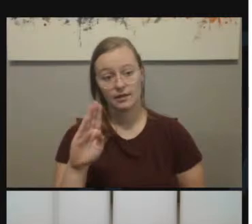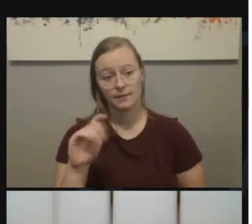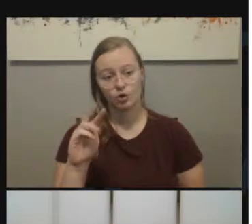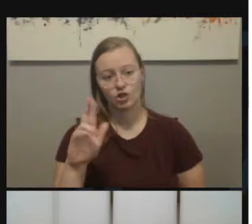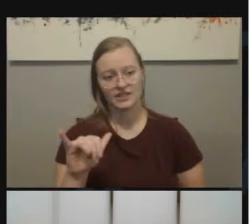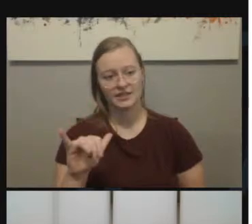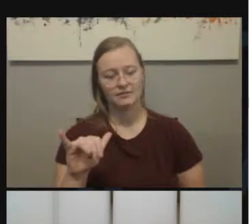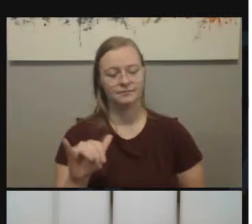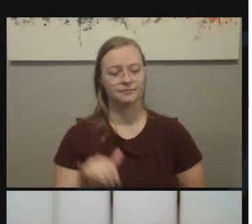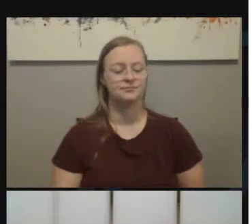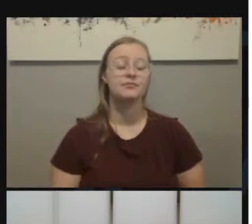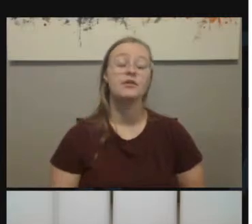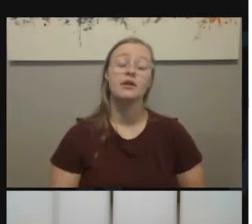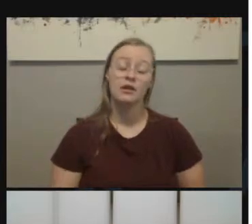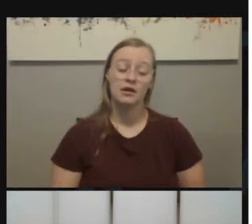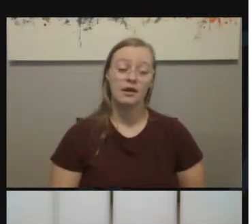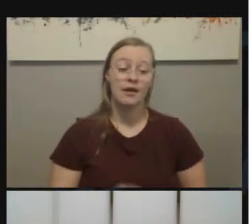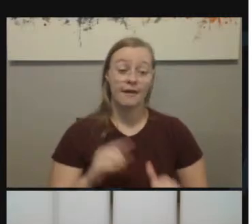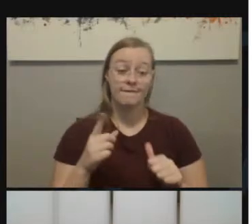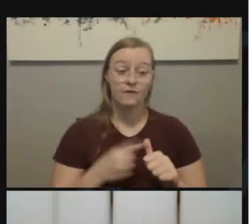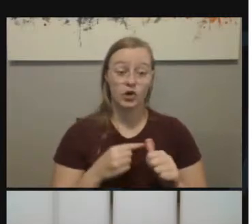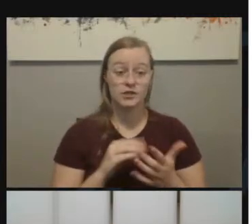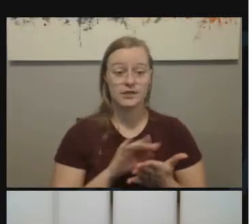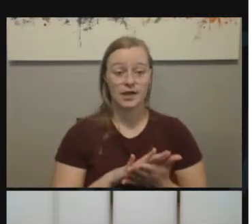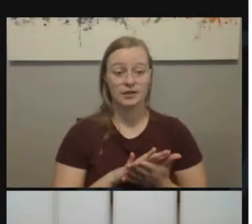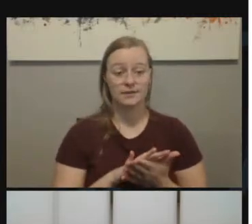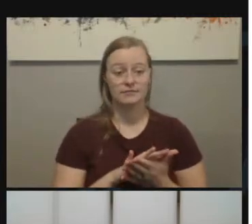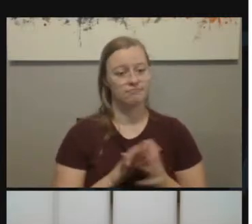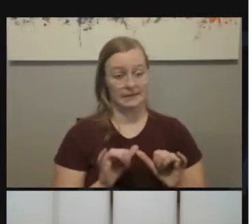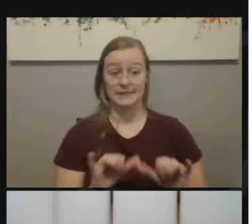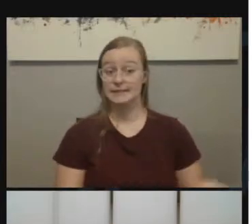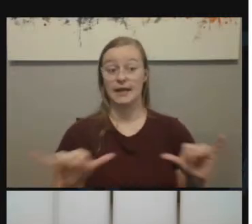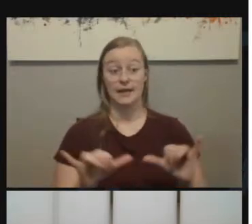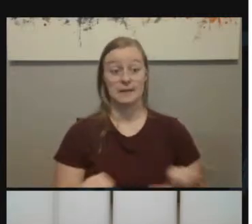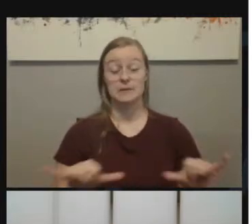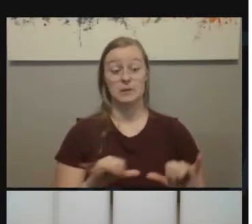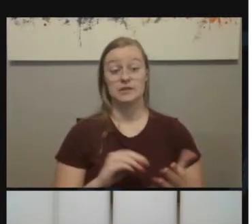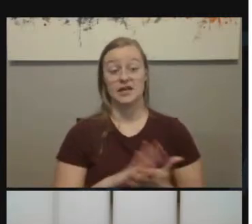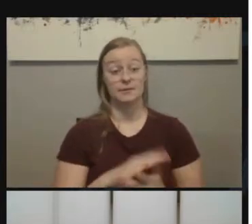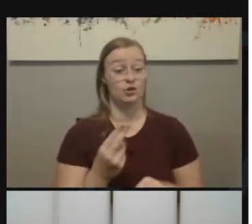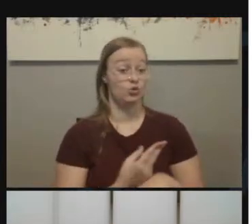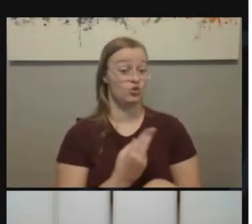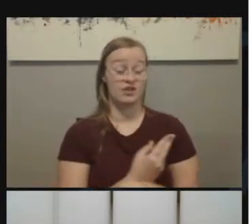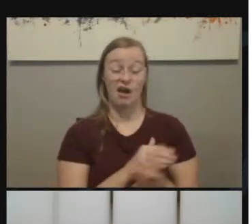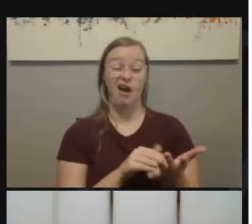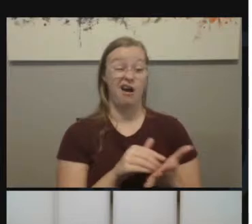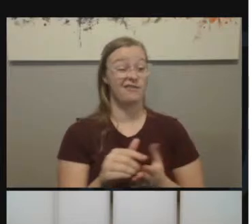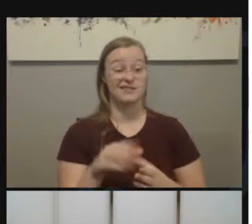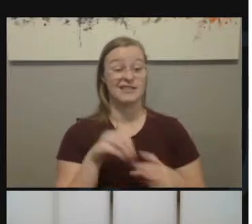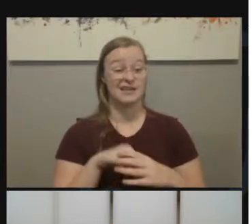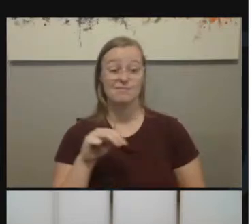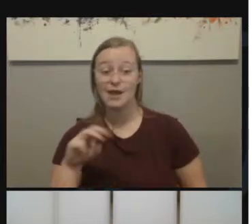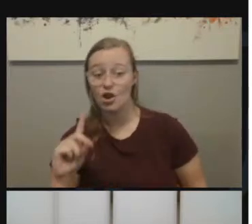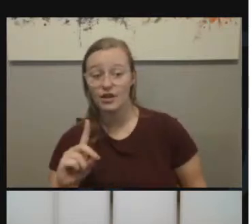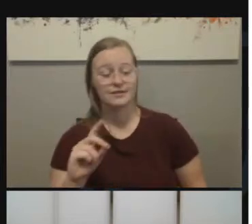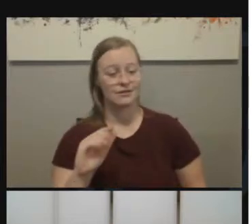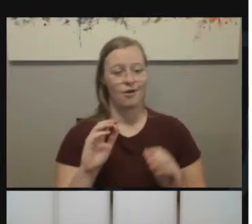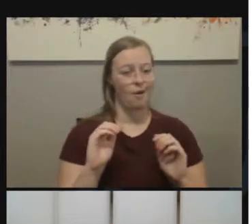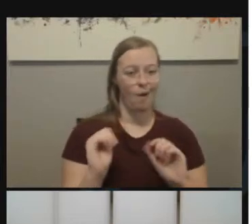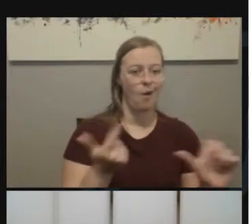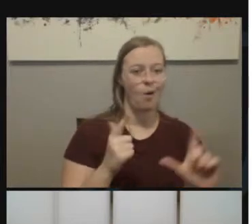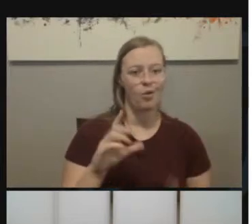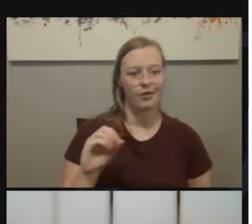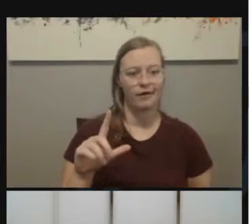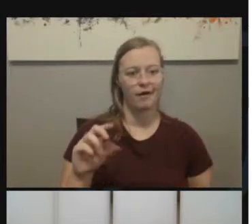first document, standard document, one sees it all the time in Maryland and in all the colonies, rather the